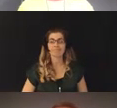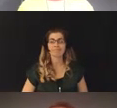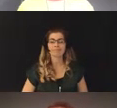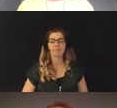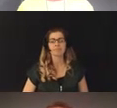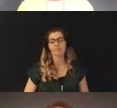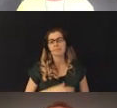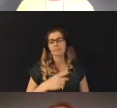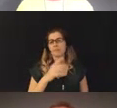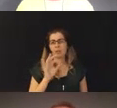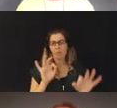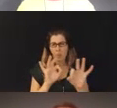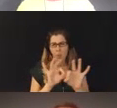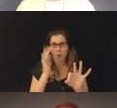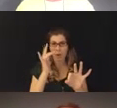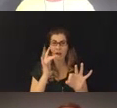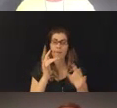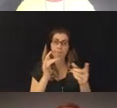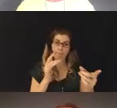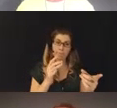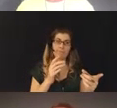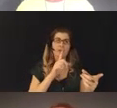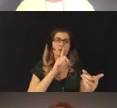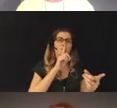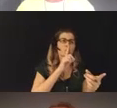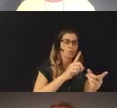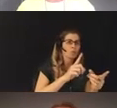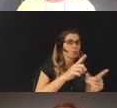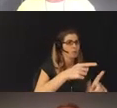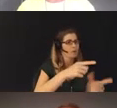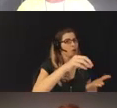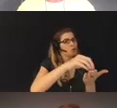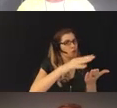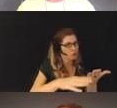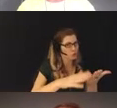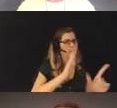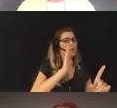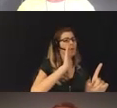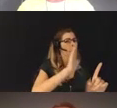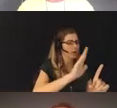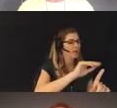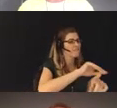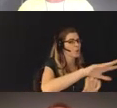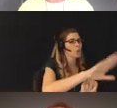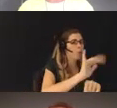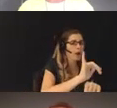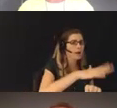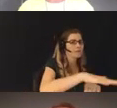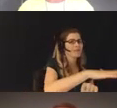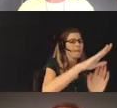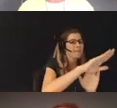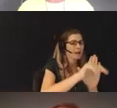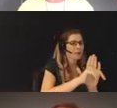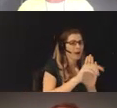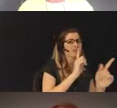This is essential because a student is more likely to be influenced by background discourse than the teacher's pedagogy, since that background discourse is the